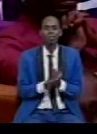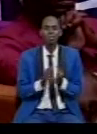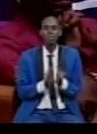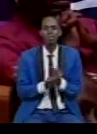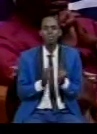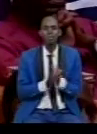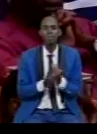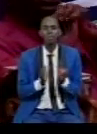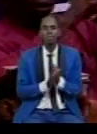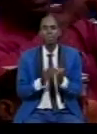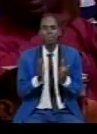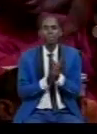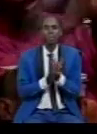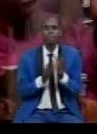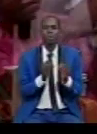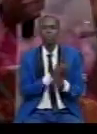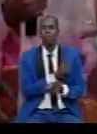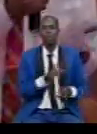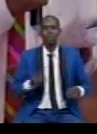Praise the Lord.